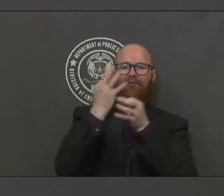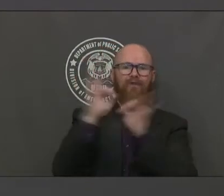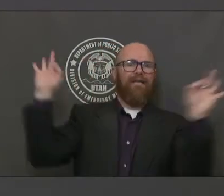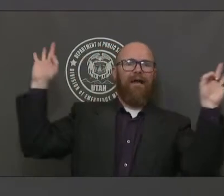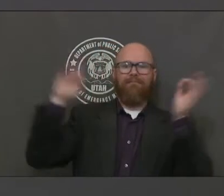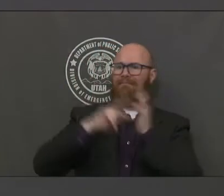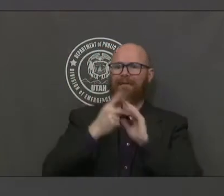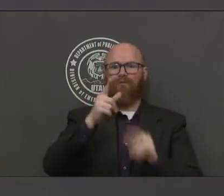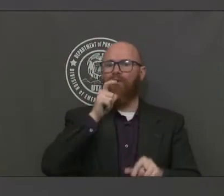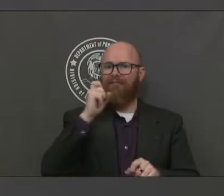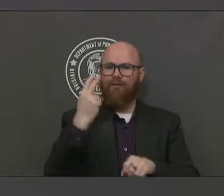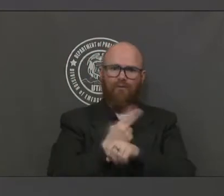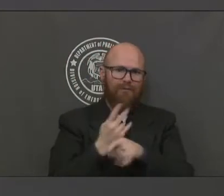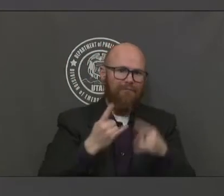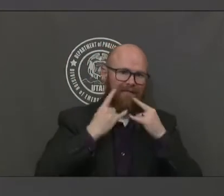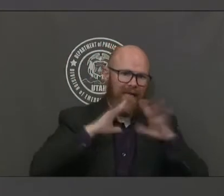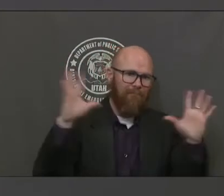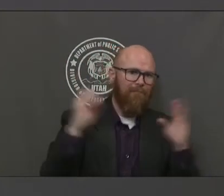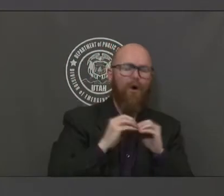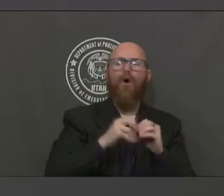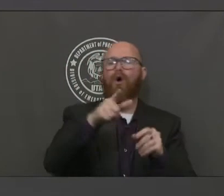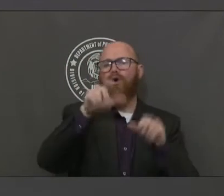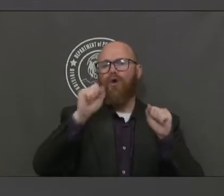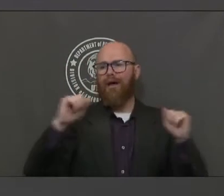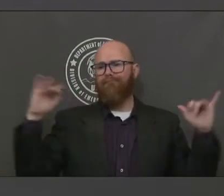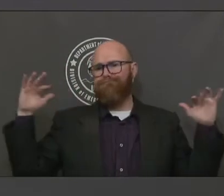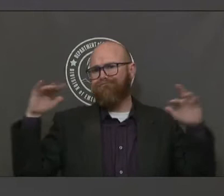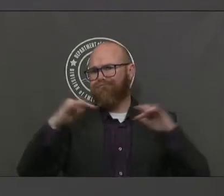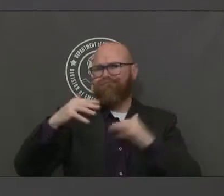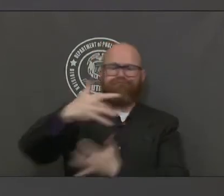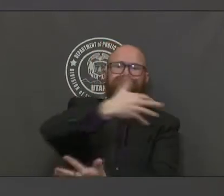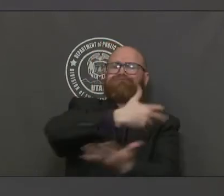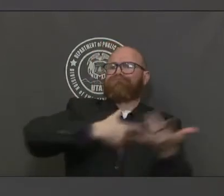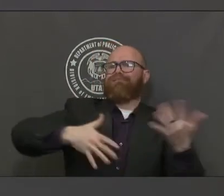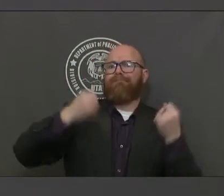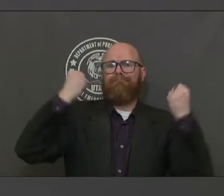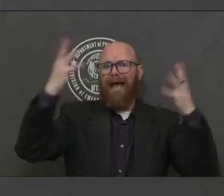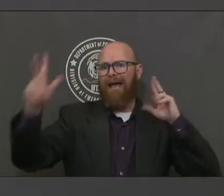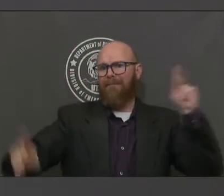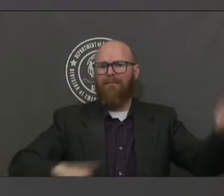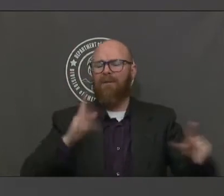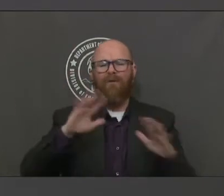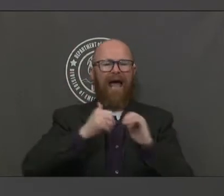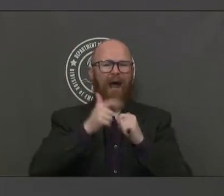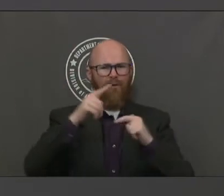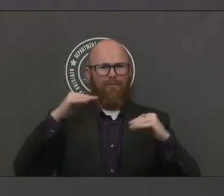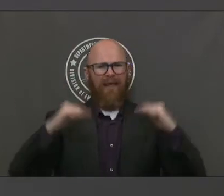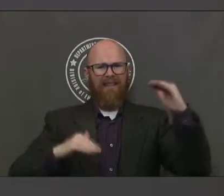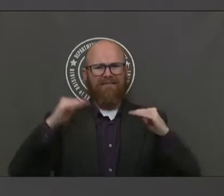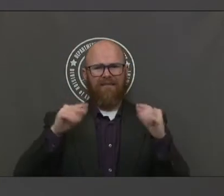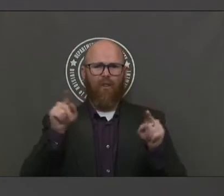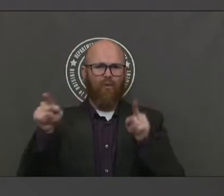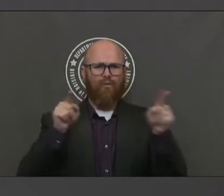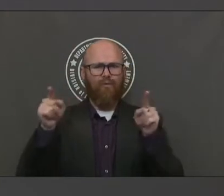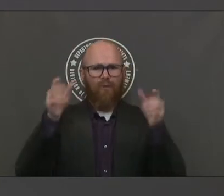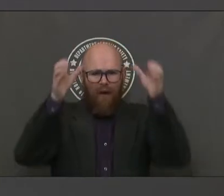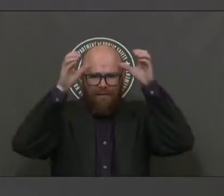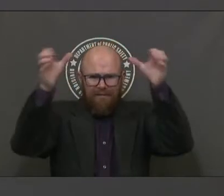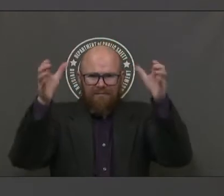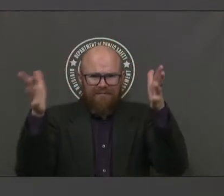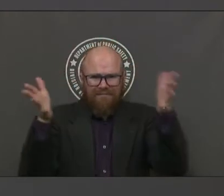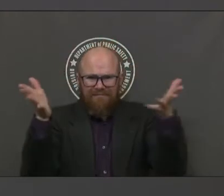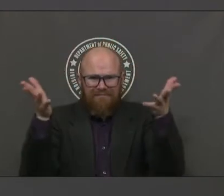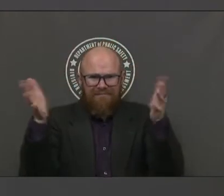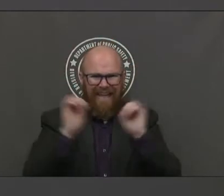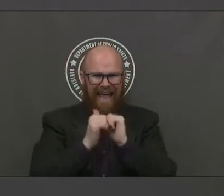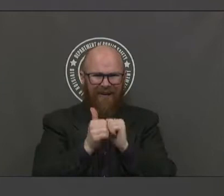a mask or be able to congregate in larger groups, et cetera. How do you balance those two health concerns? Yep, it's a great